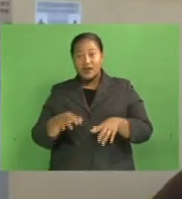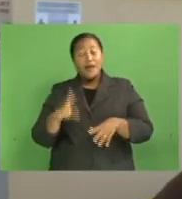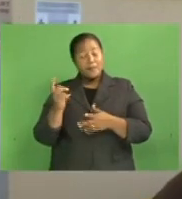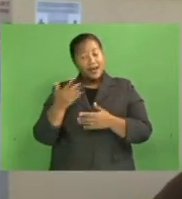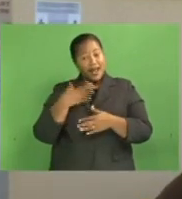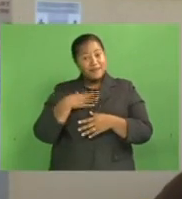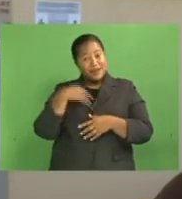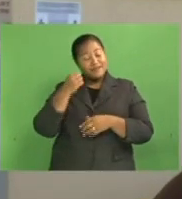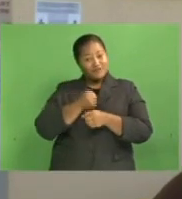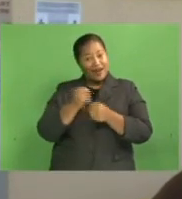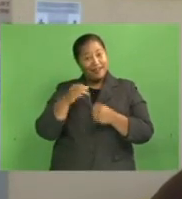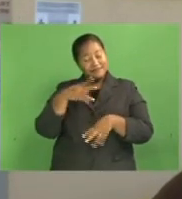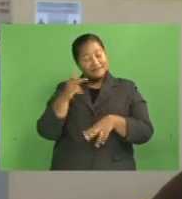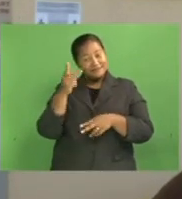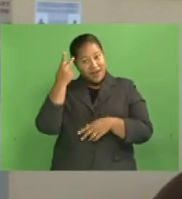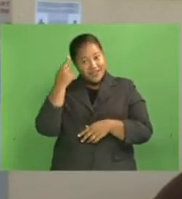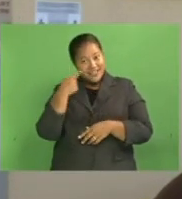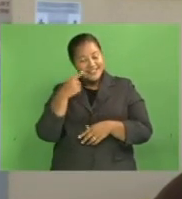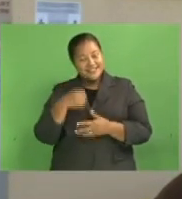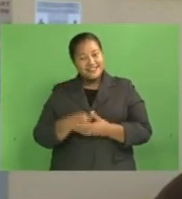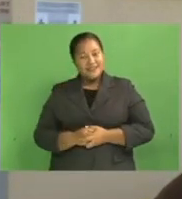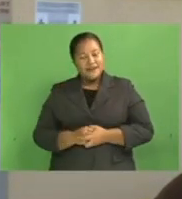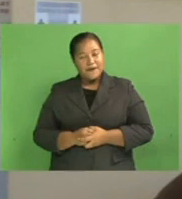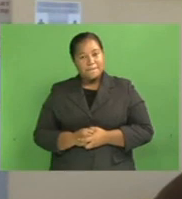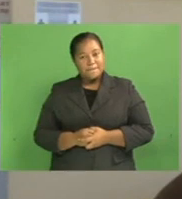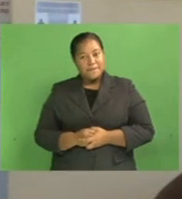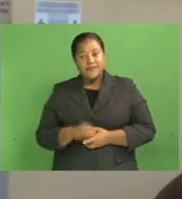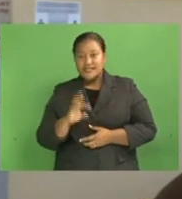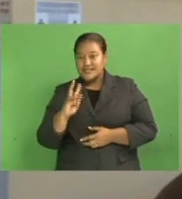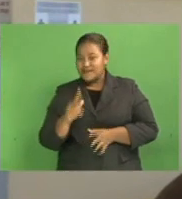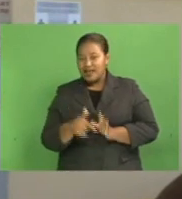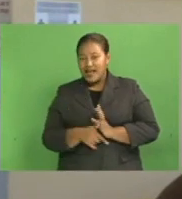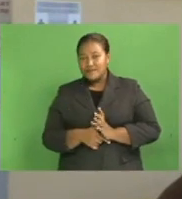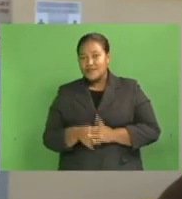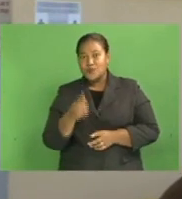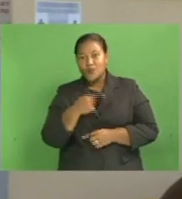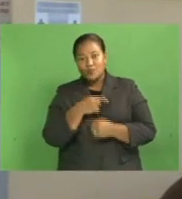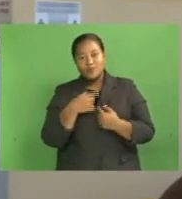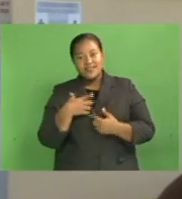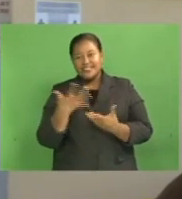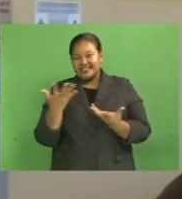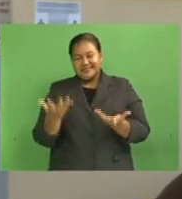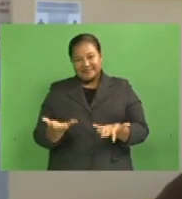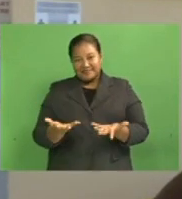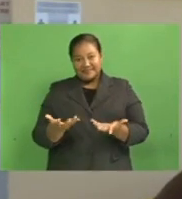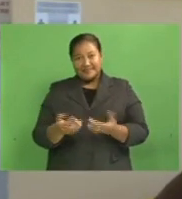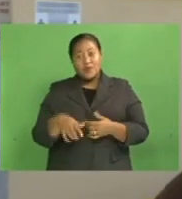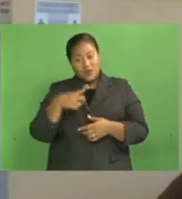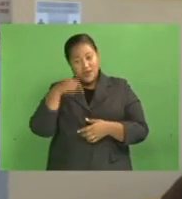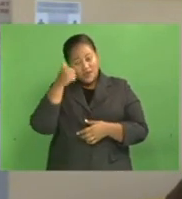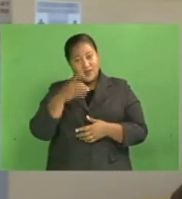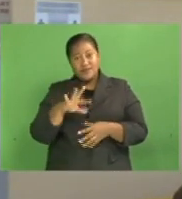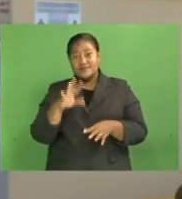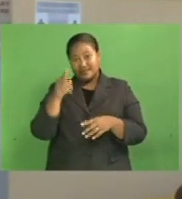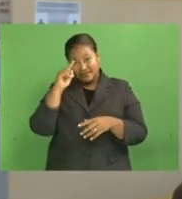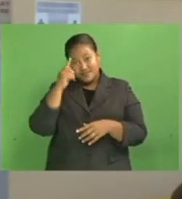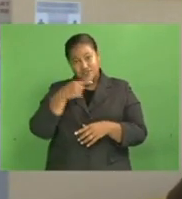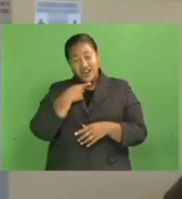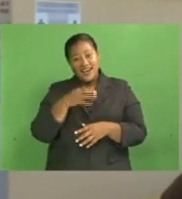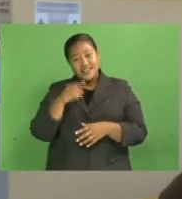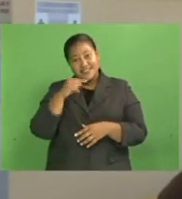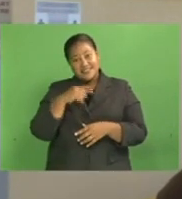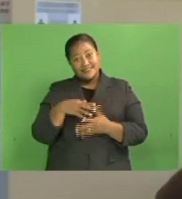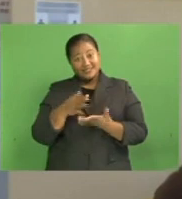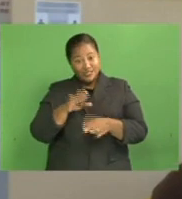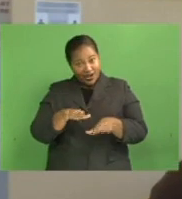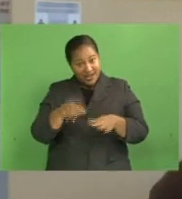grandparent, I'm a great-grandparent, and sometimes we take it for granted that the child is sick and bound to